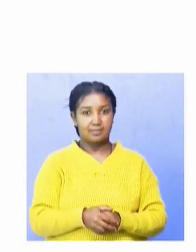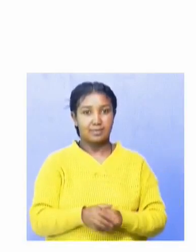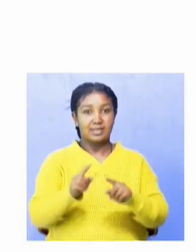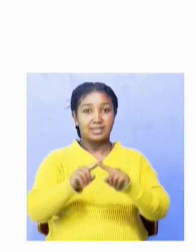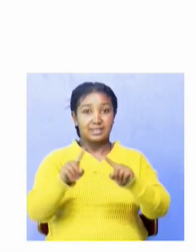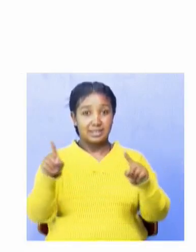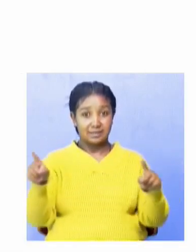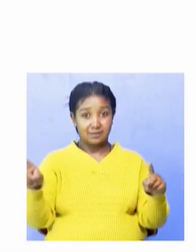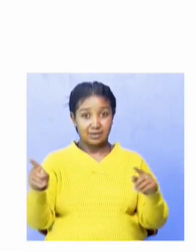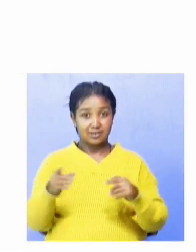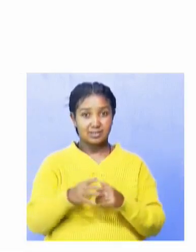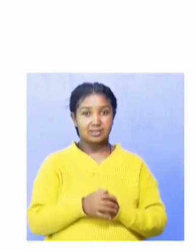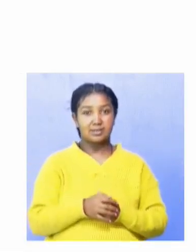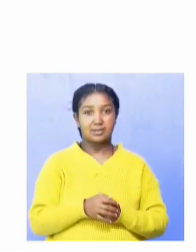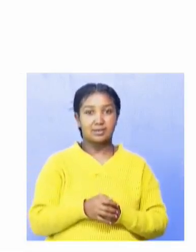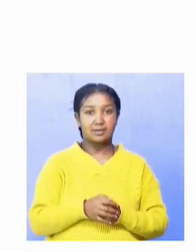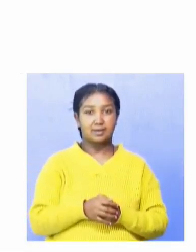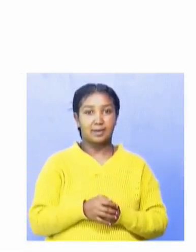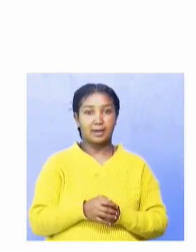The difference